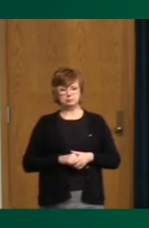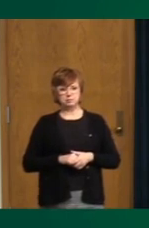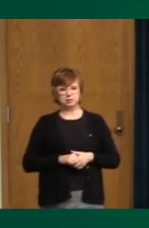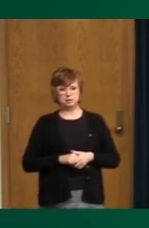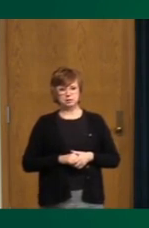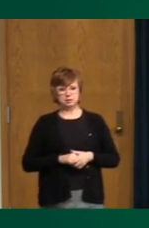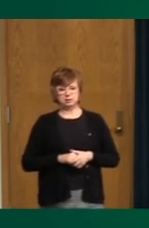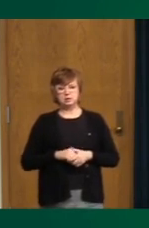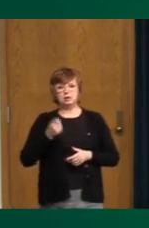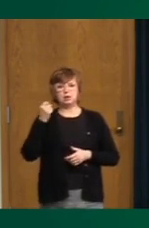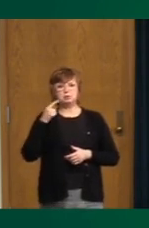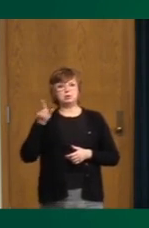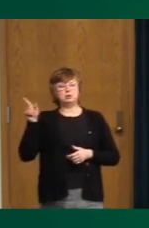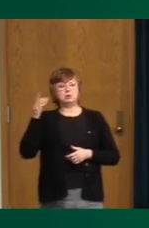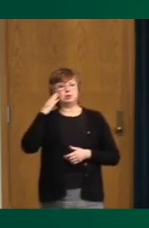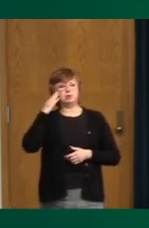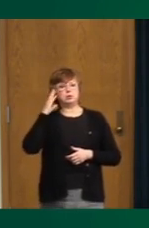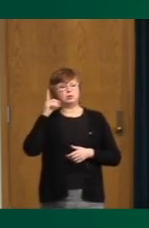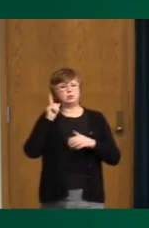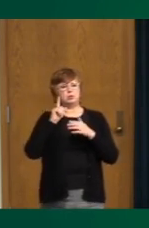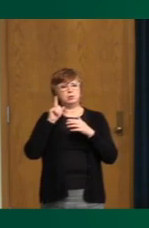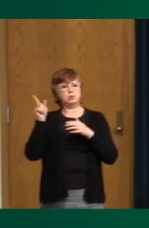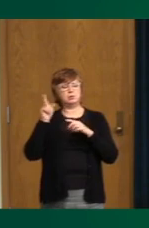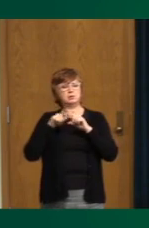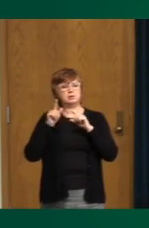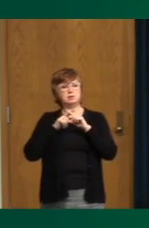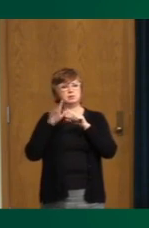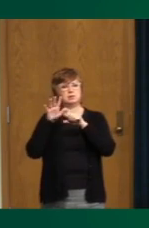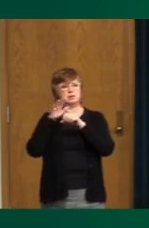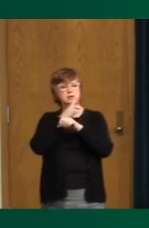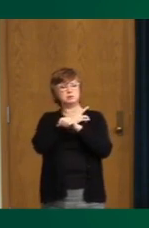out and putting in color-coded